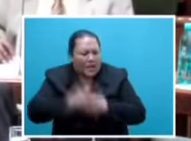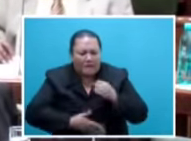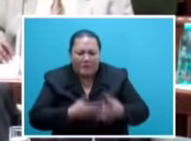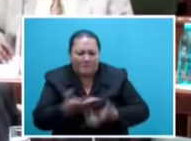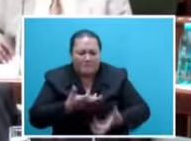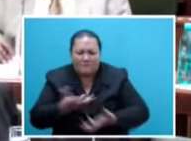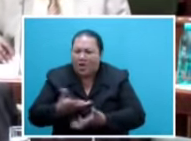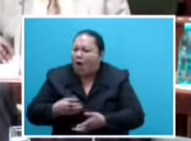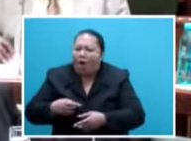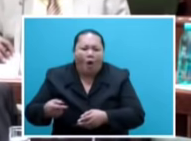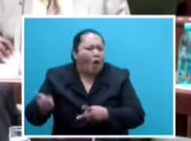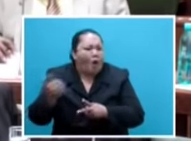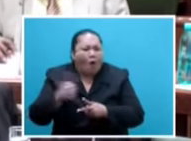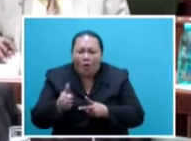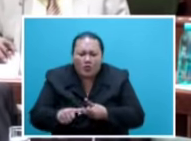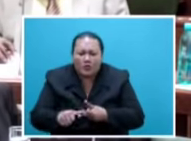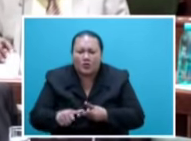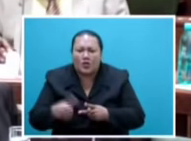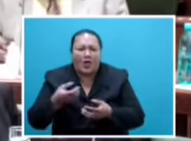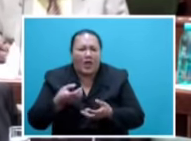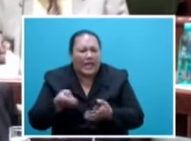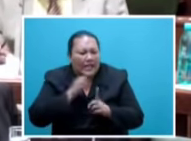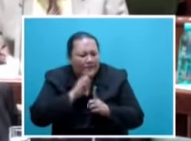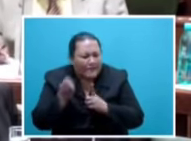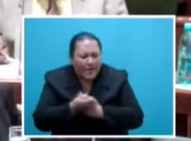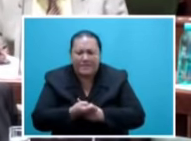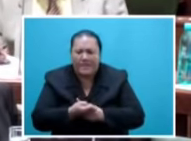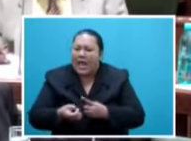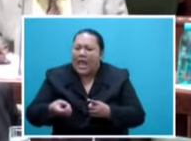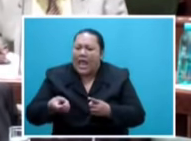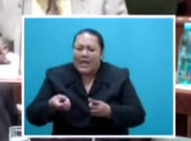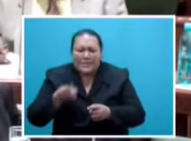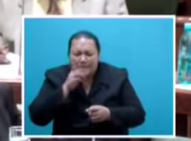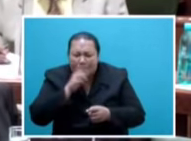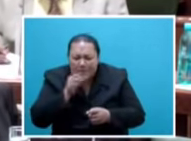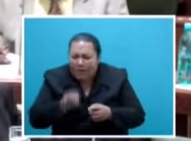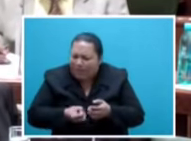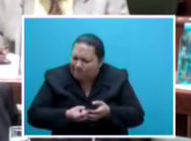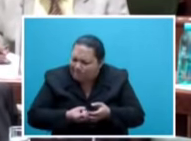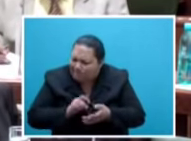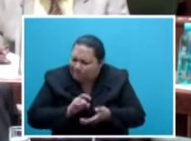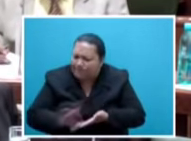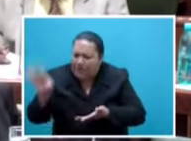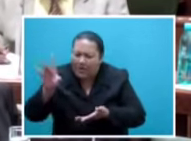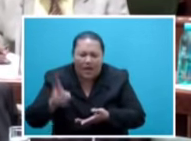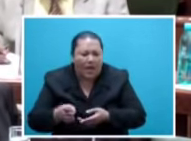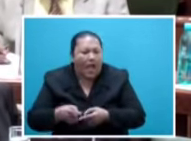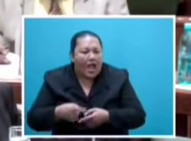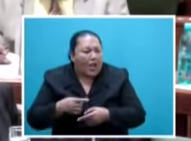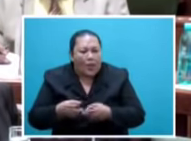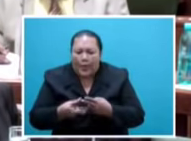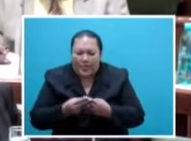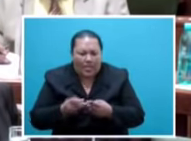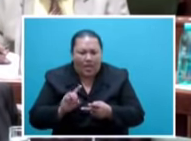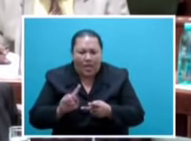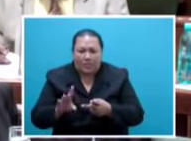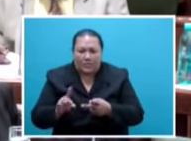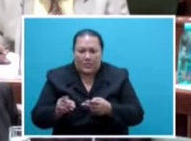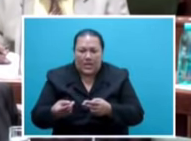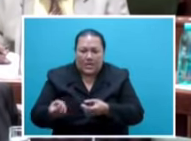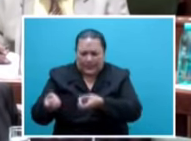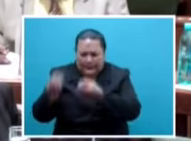environment where all political parties were suspended under the pretext of being made to re-register and all processes put in place for the now